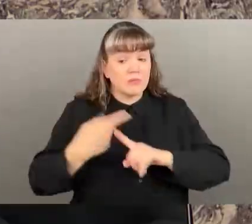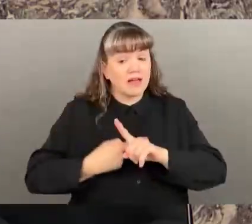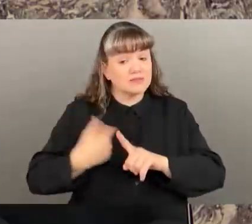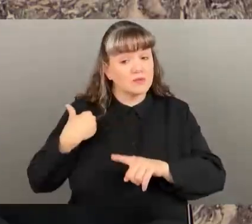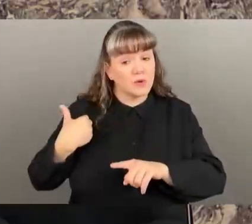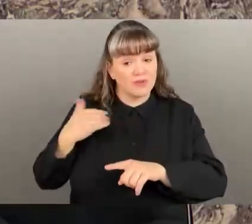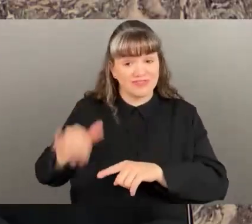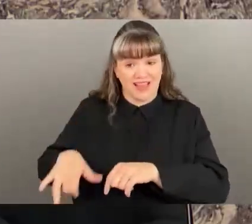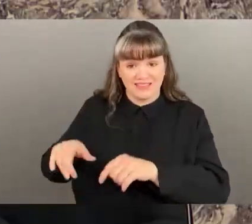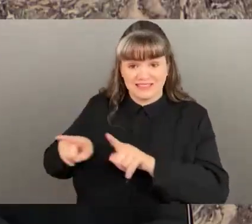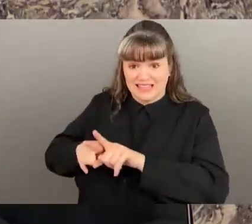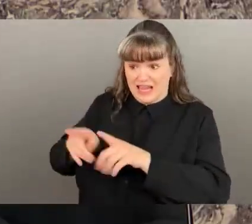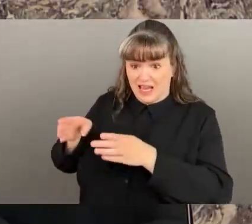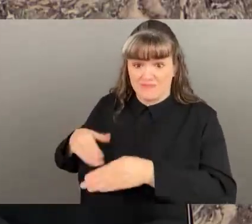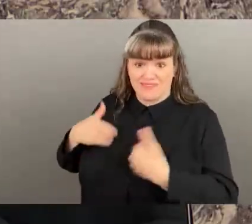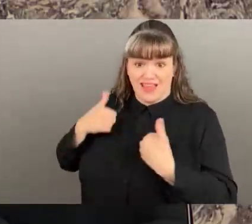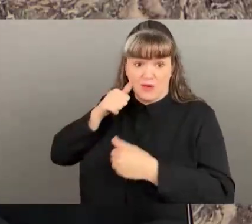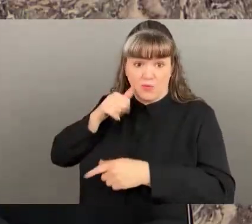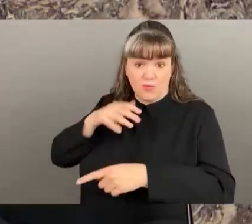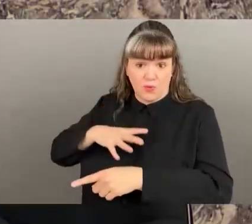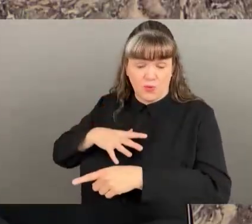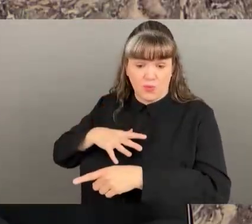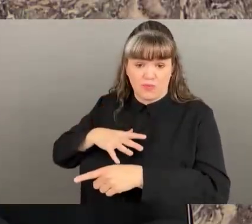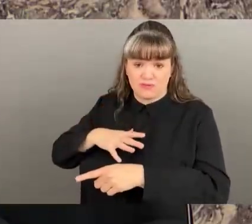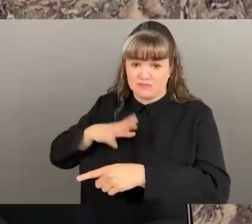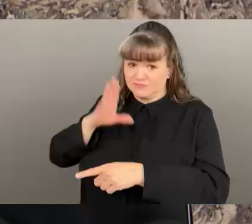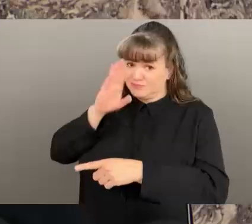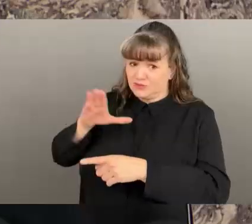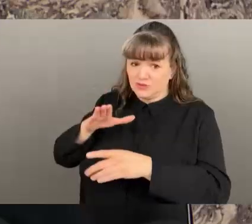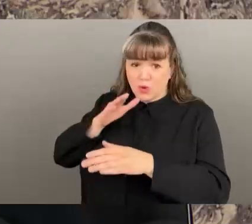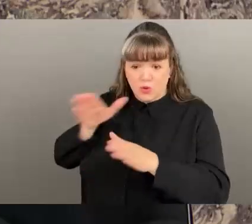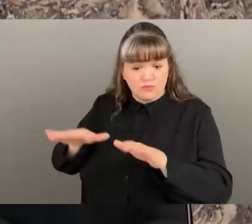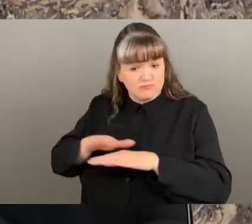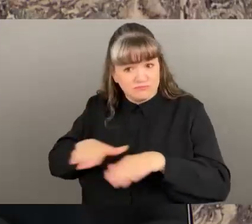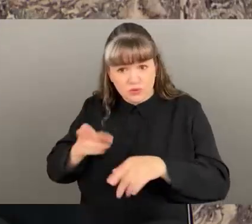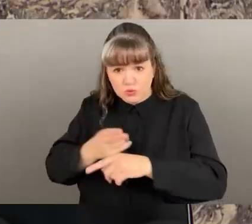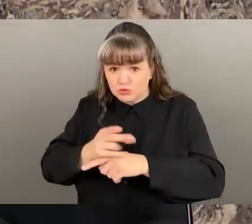a Kelowna hospital with her father, begging for help, begging for treatment.